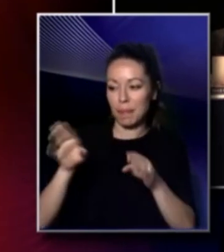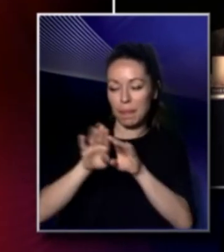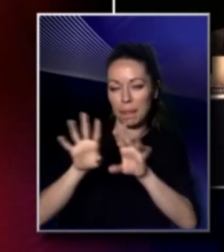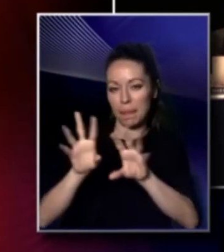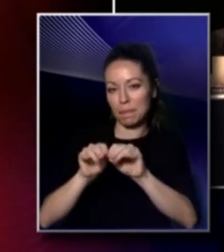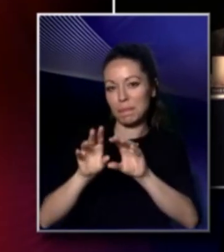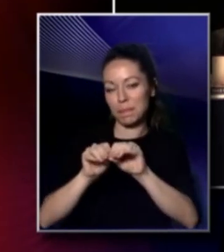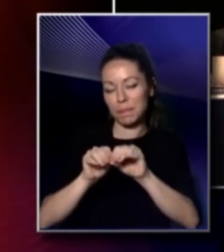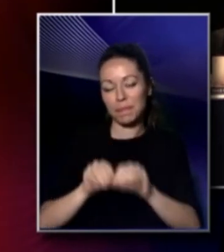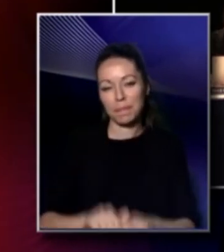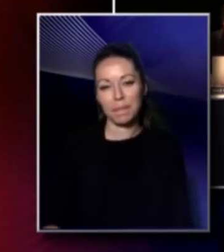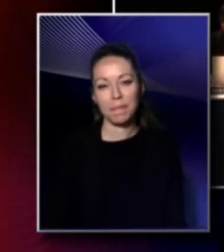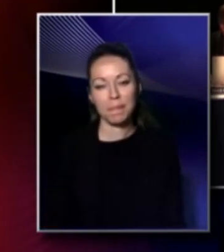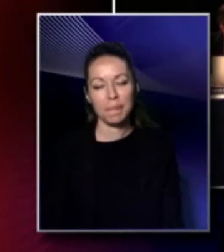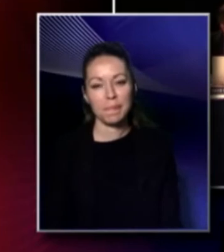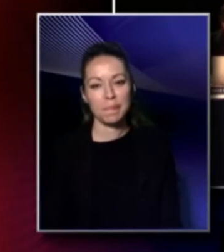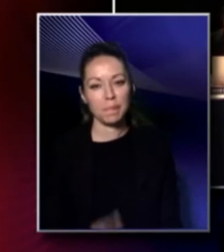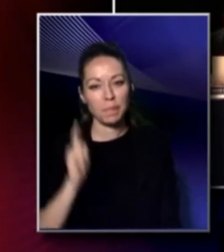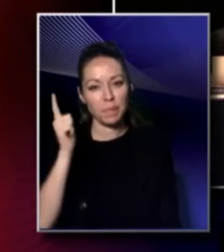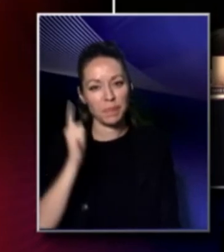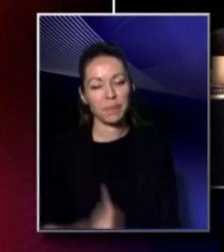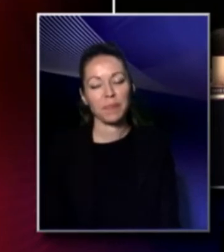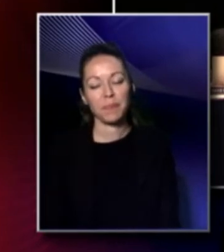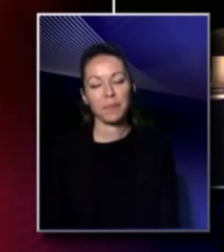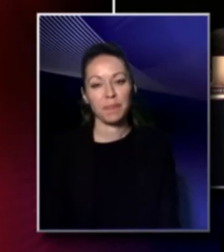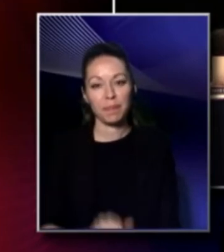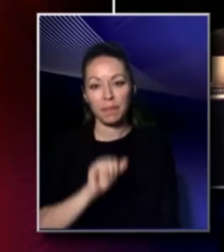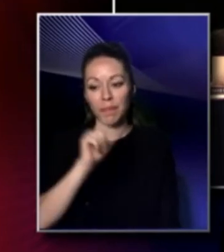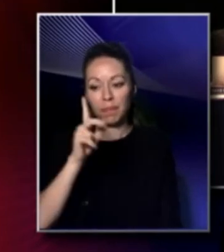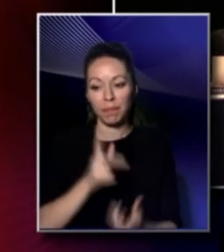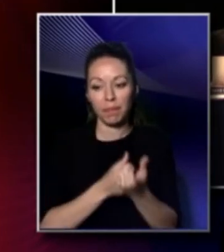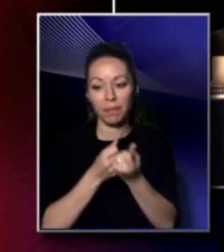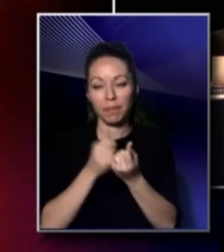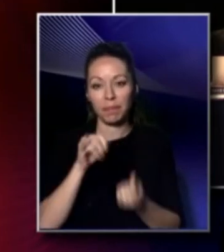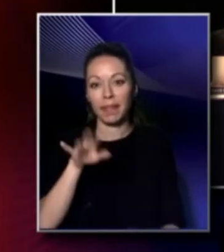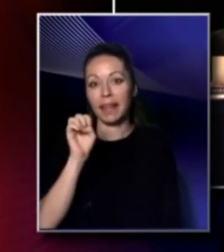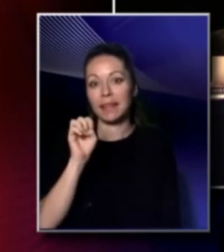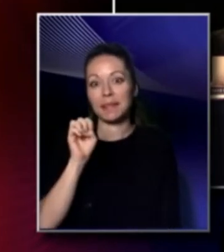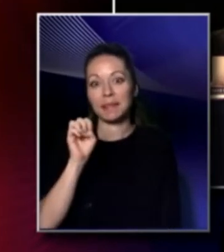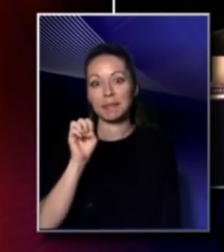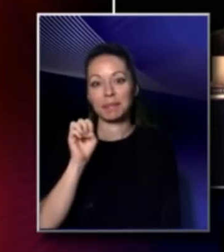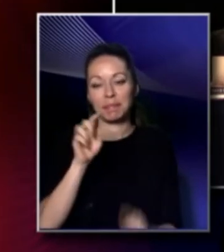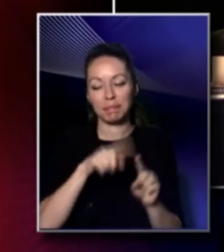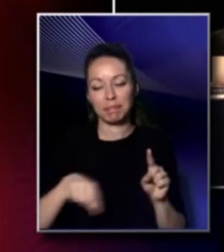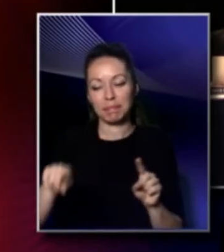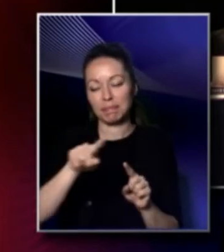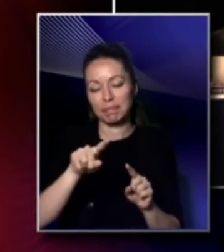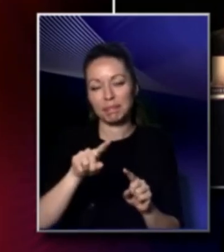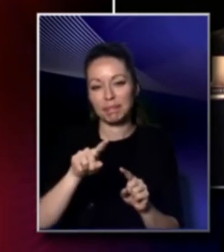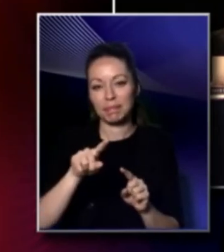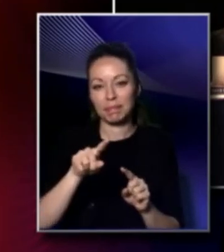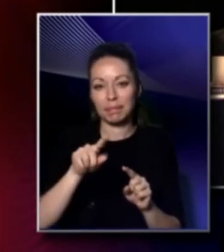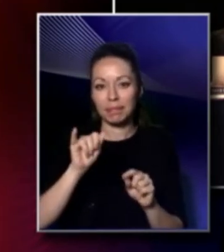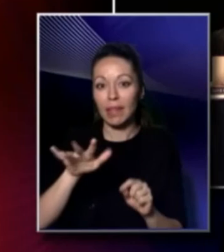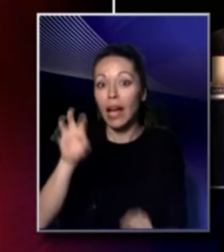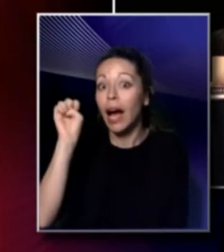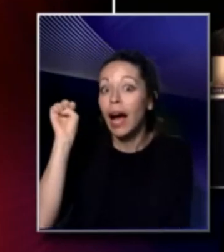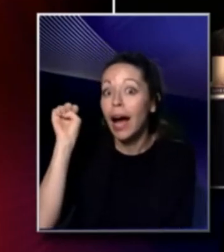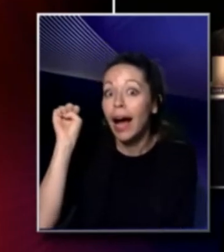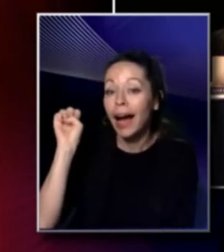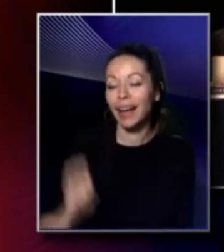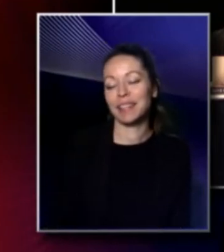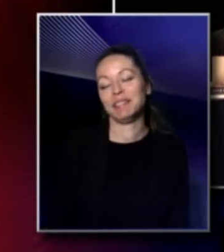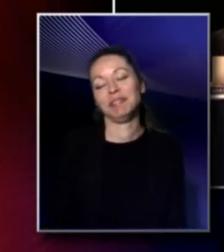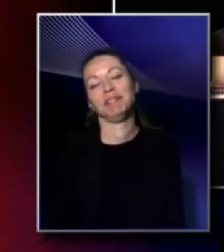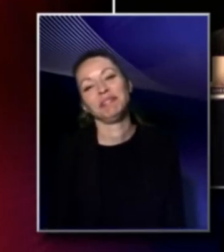meeting. Second. All in favor say aye. Aye. Aye. Aye.